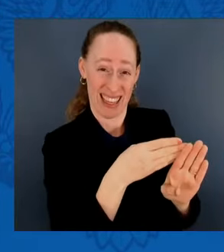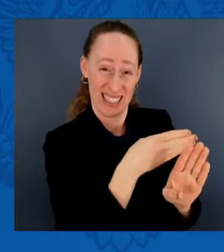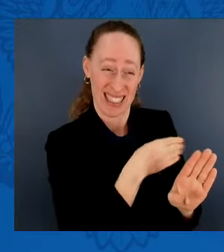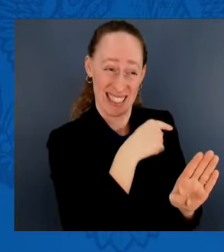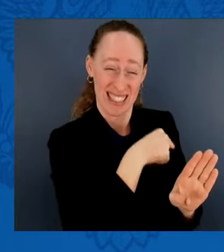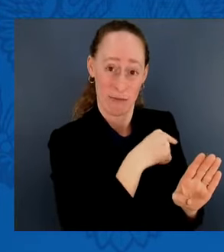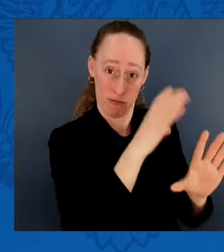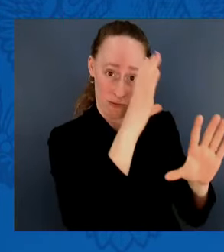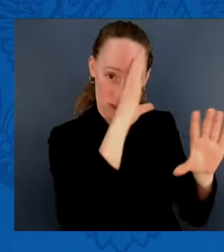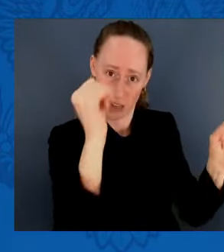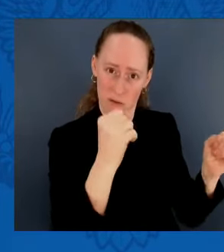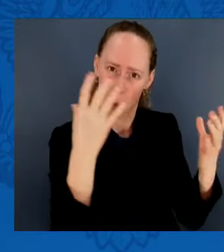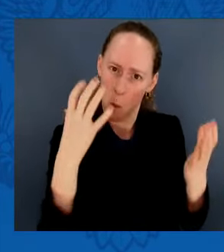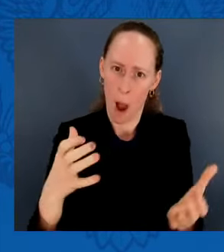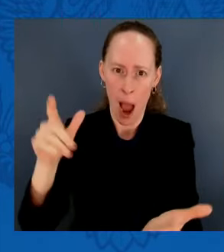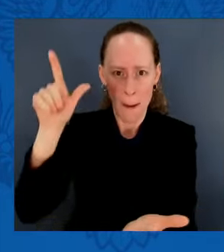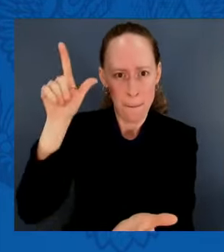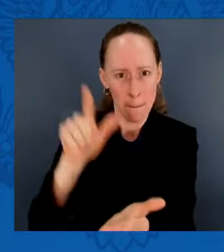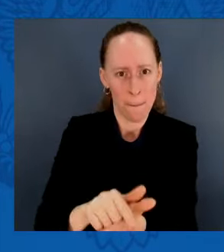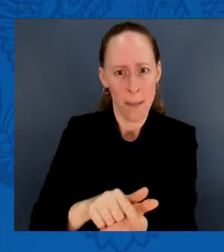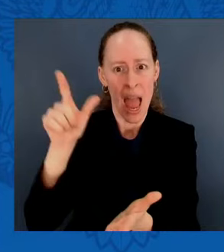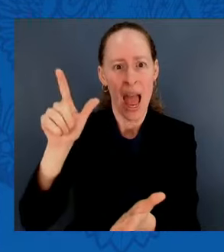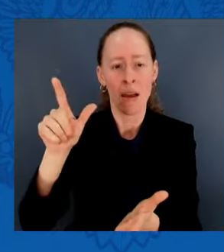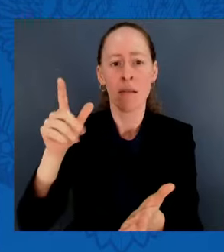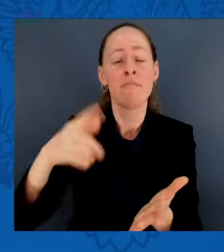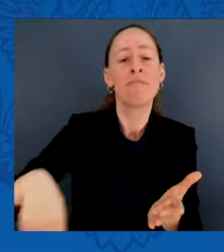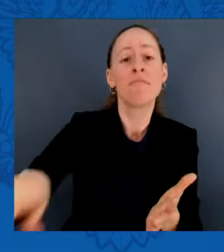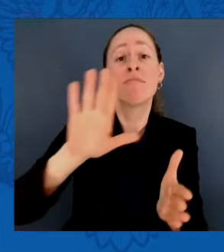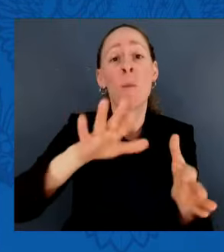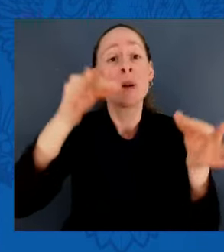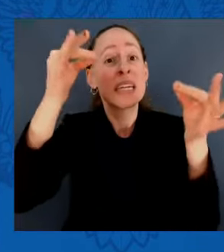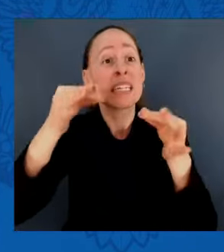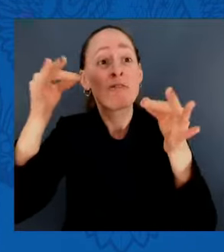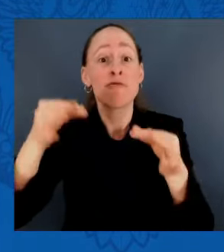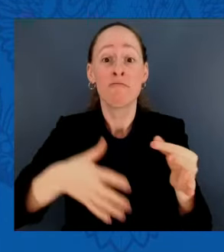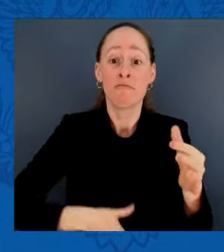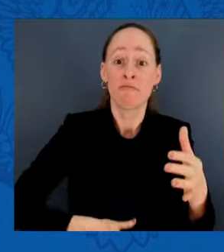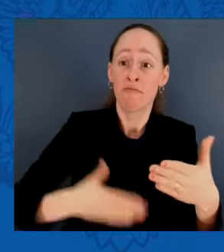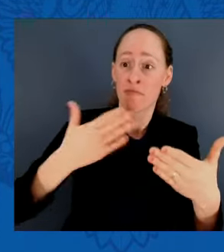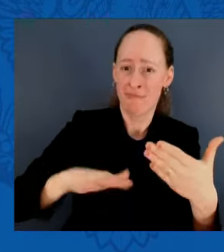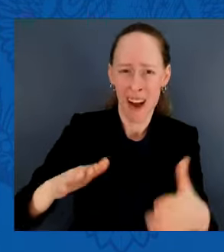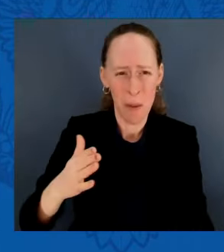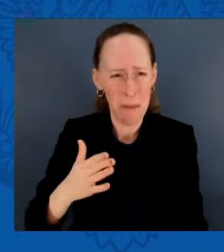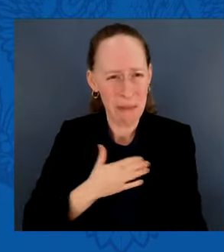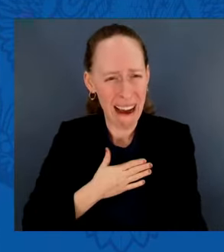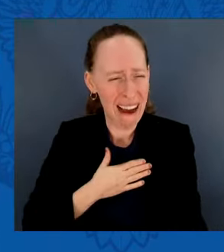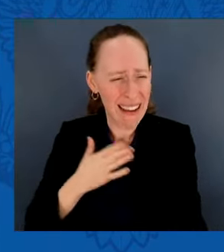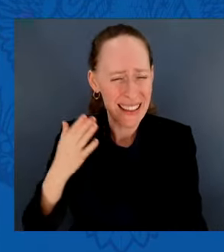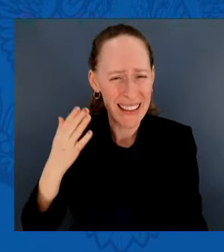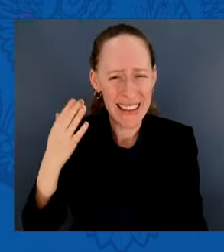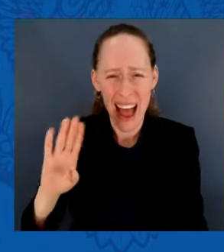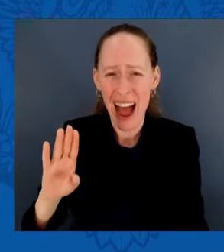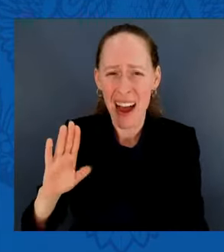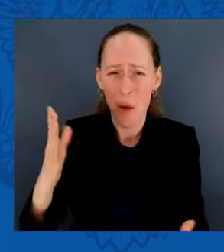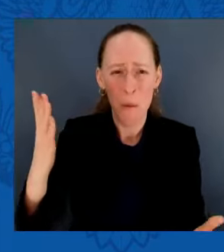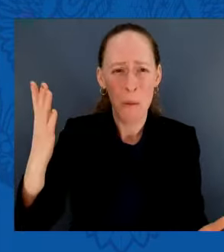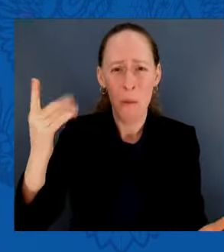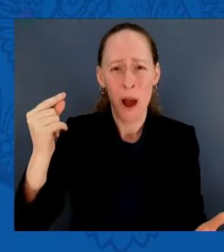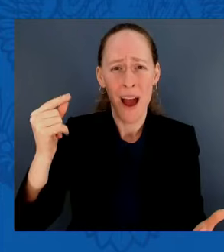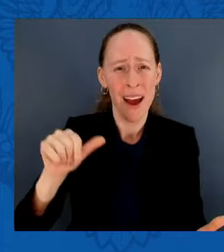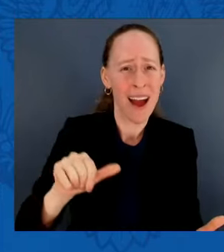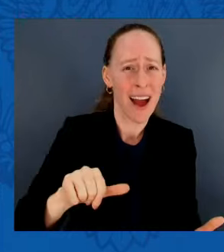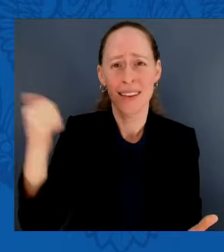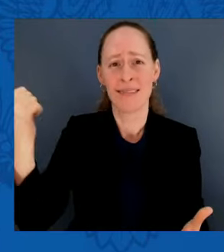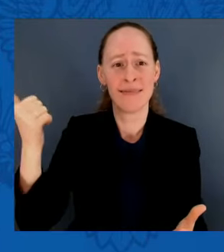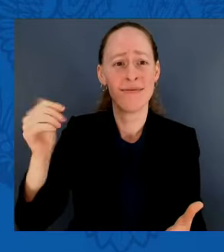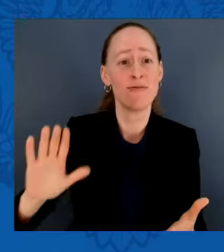away? Look, it's a decision to overturn Roe v. Wade. The Supreme Court majority wrote the following, and with all